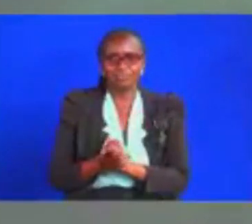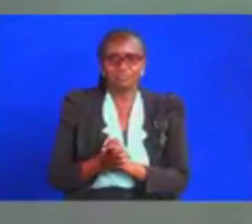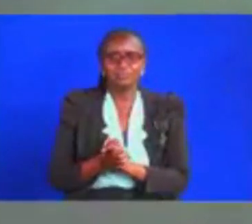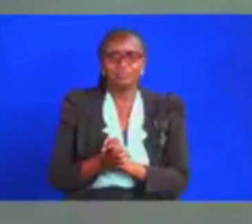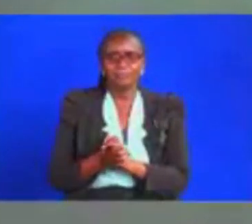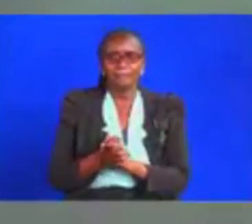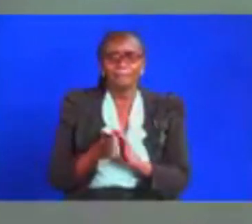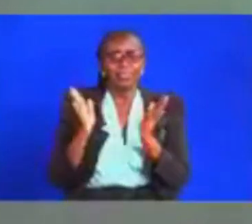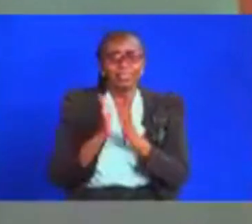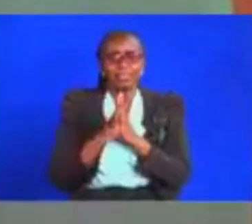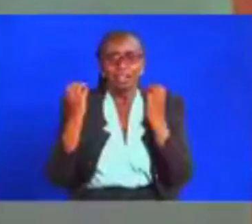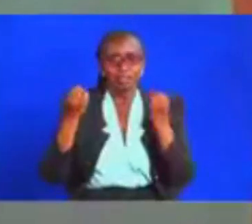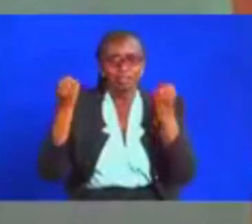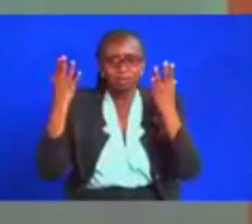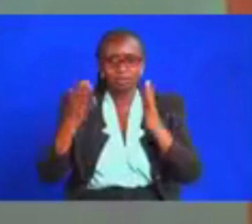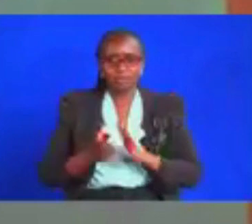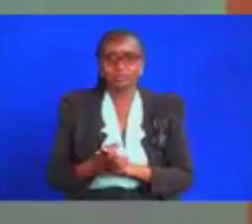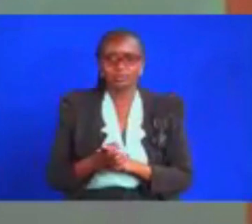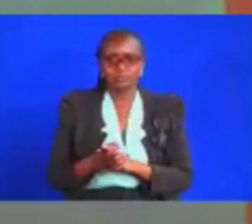Hallelujah.